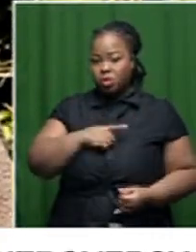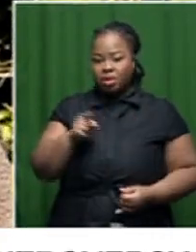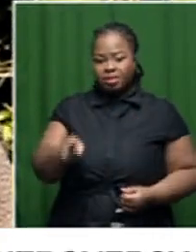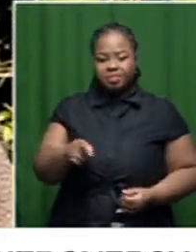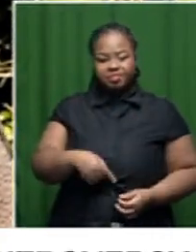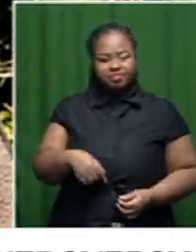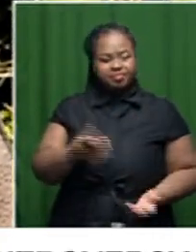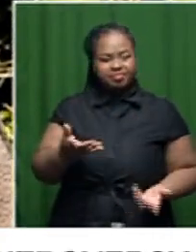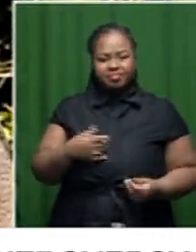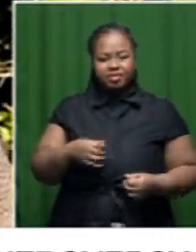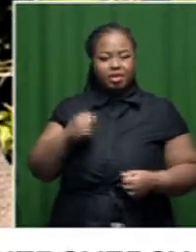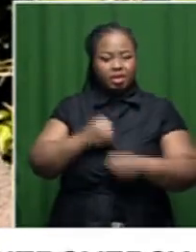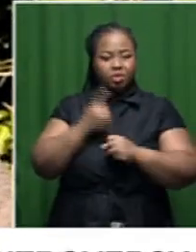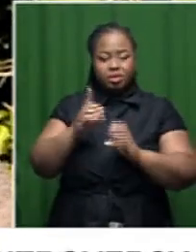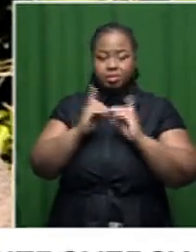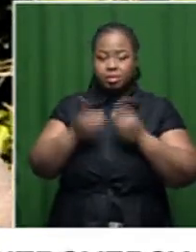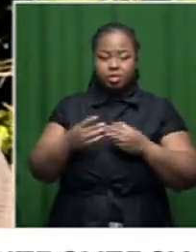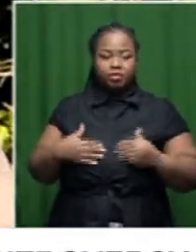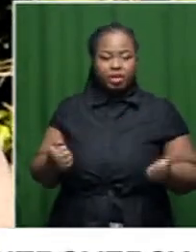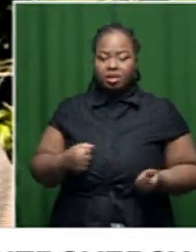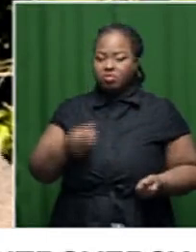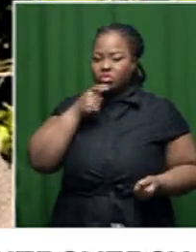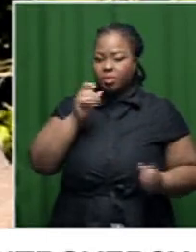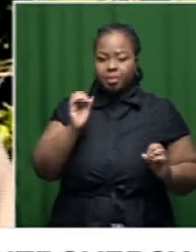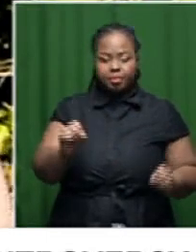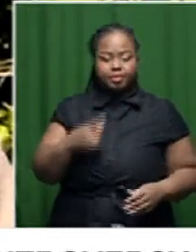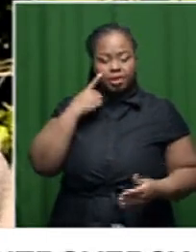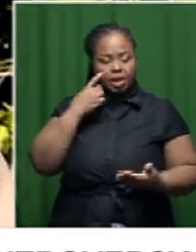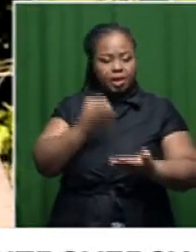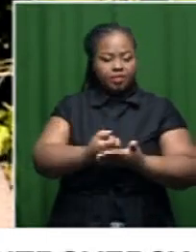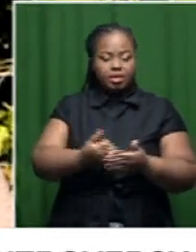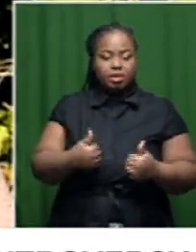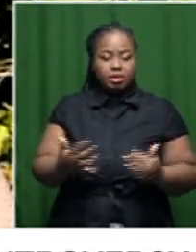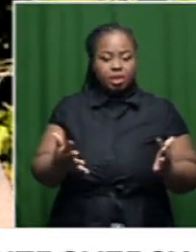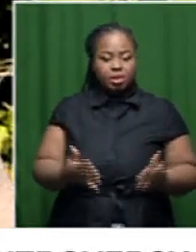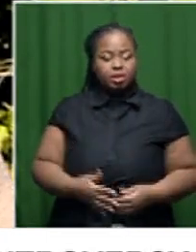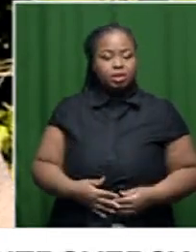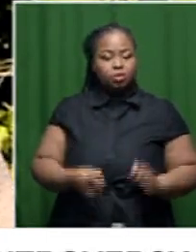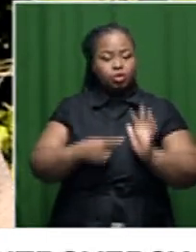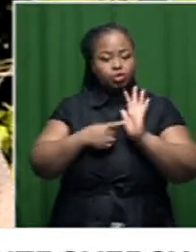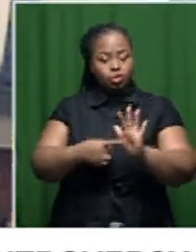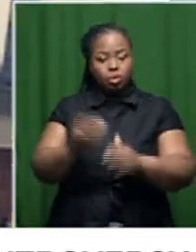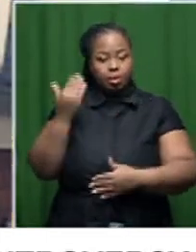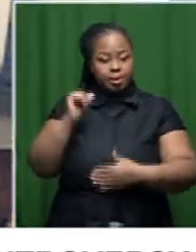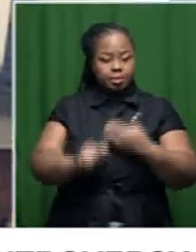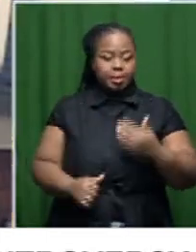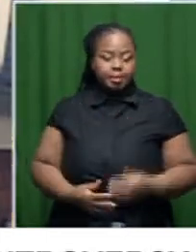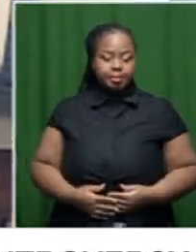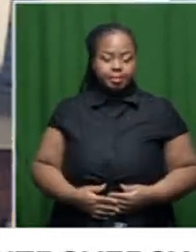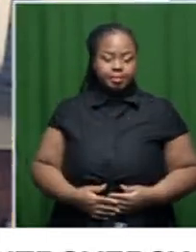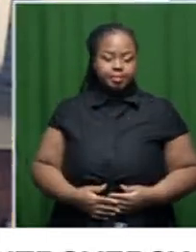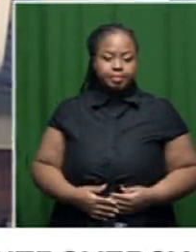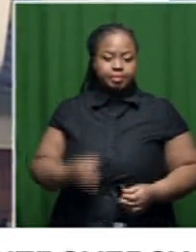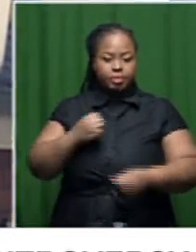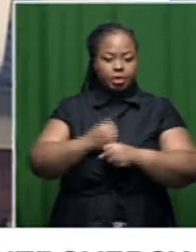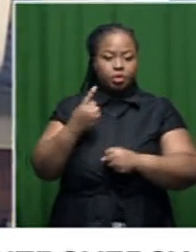that we've had so little reaction from the Gauteng Health Department. The evidence first started coming to light about a month ago. When approached,